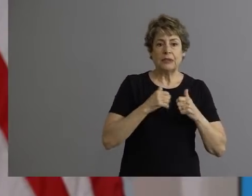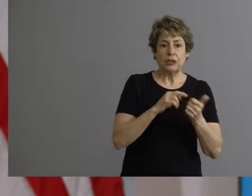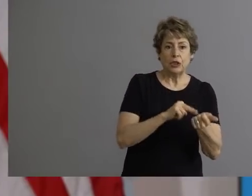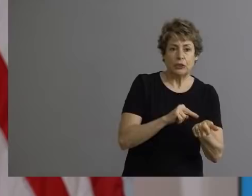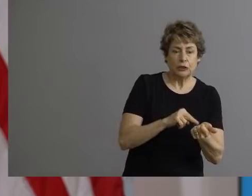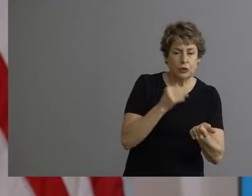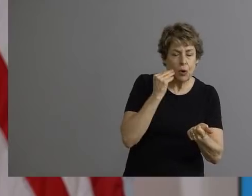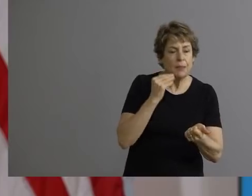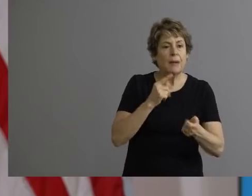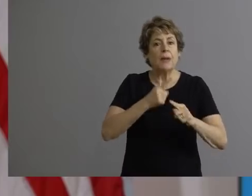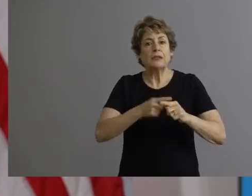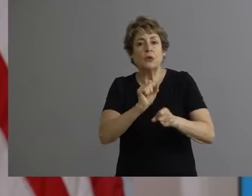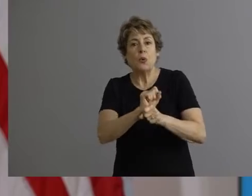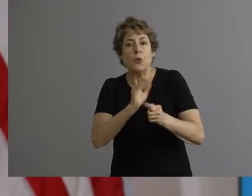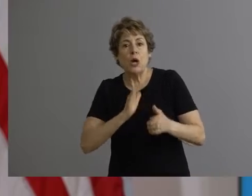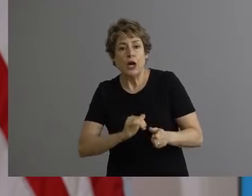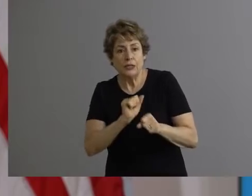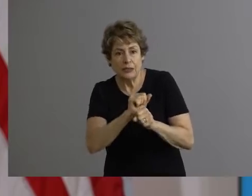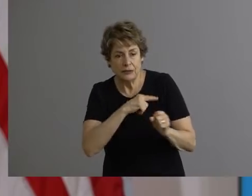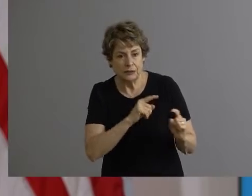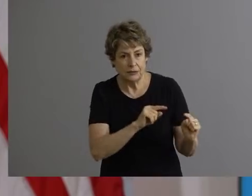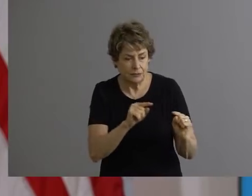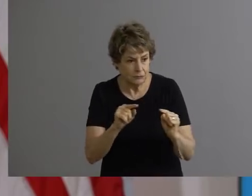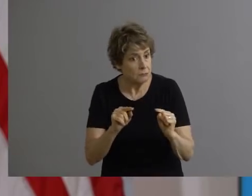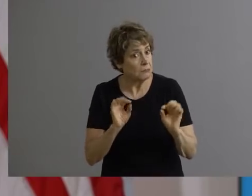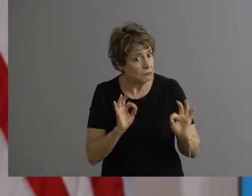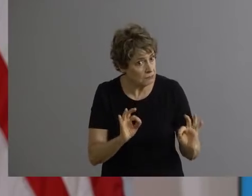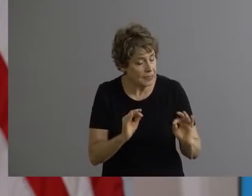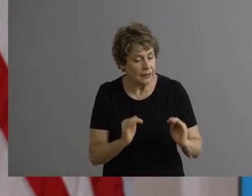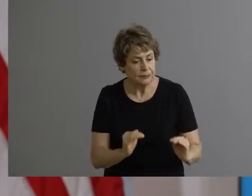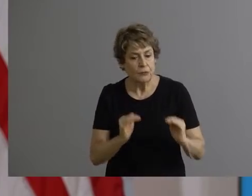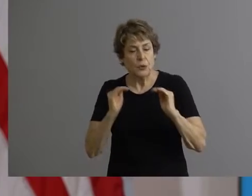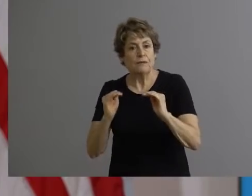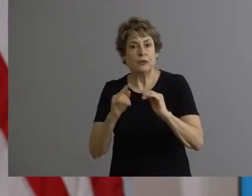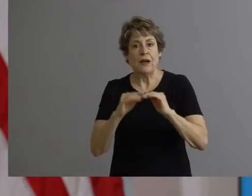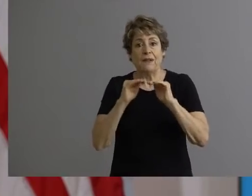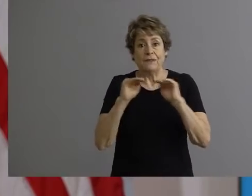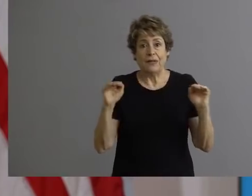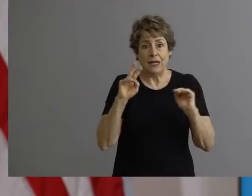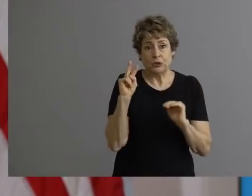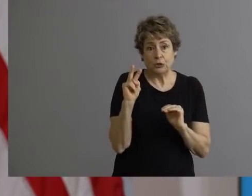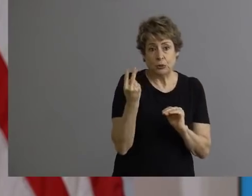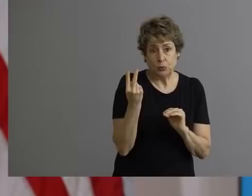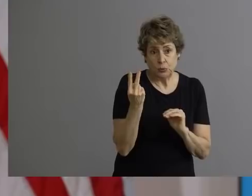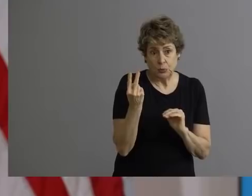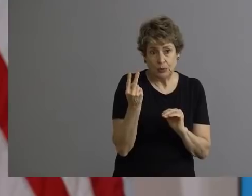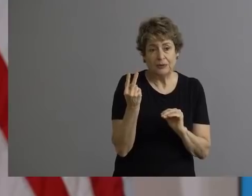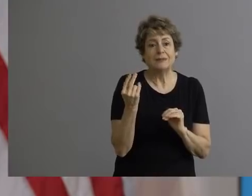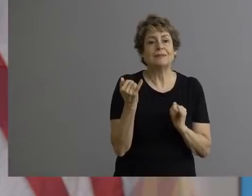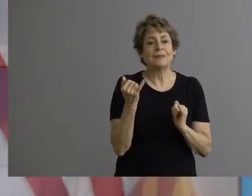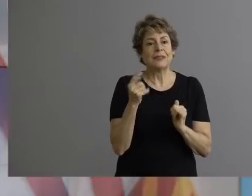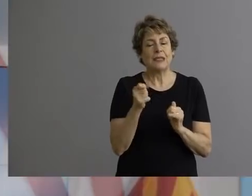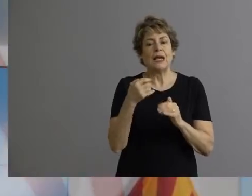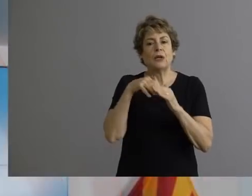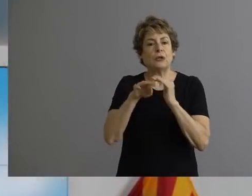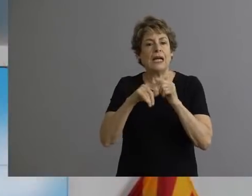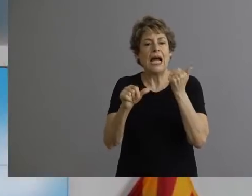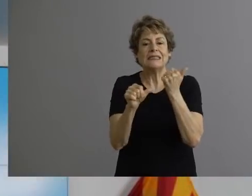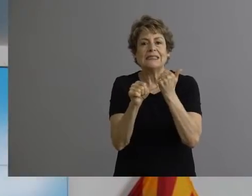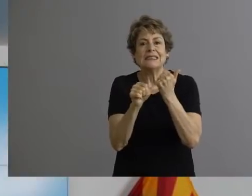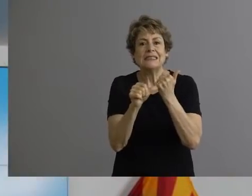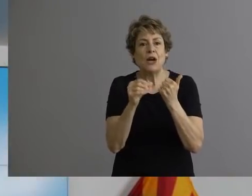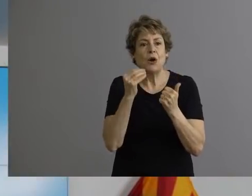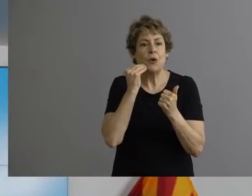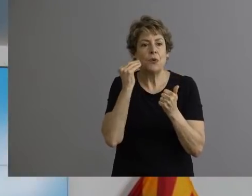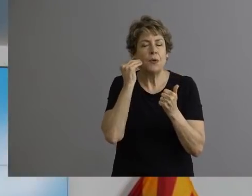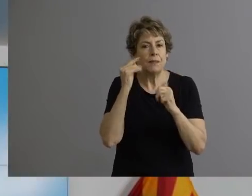moving forward to start testing our assisted living facilities. Thank you, Dr. Christ. And I also want to say, Hannah,